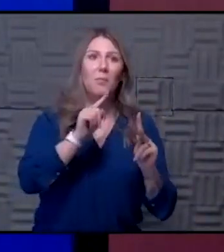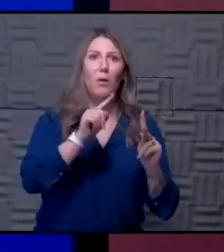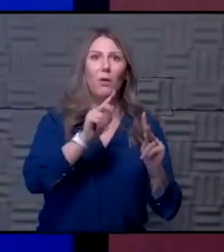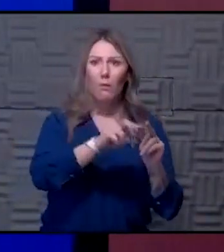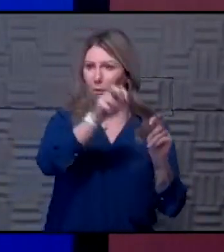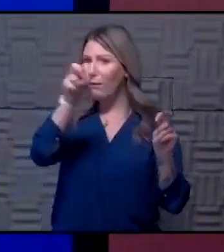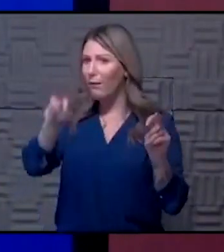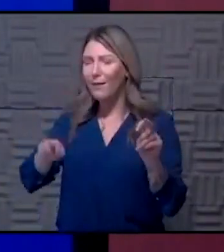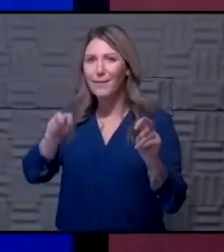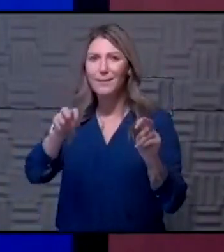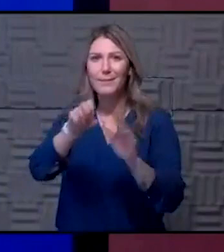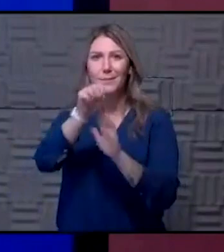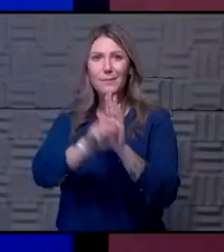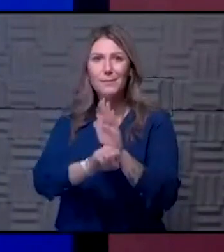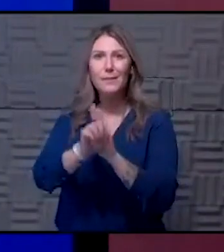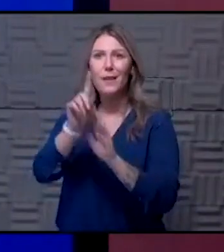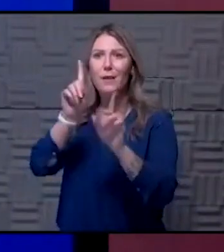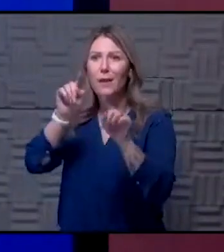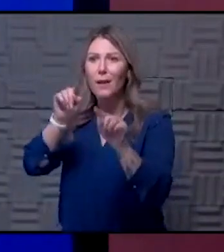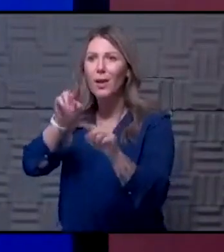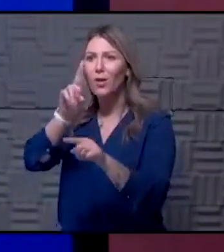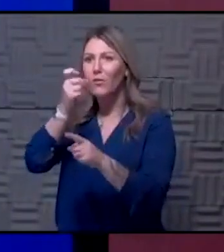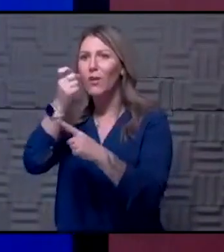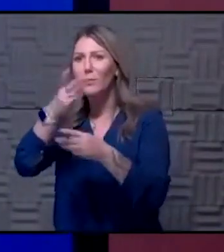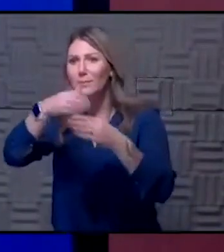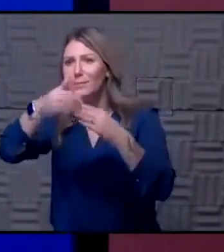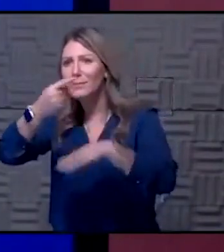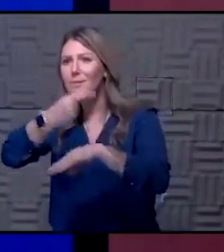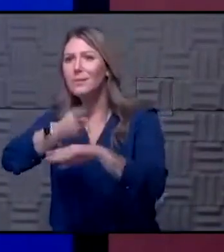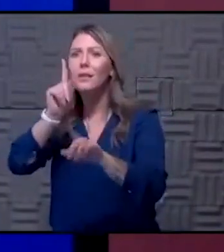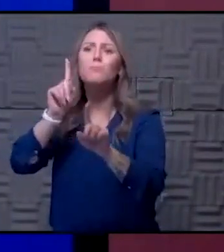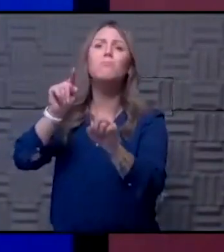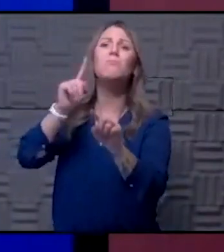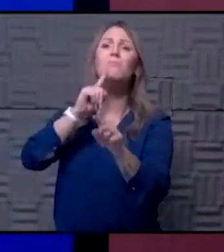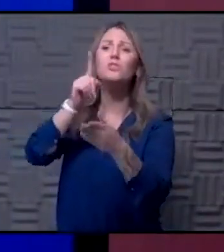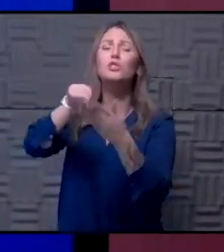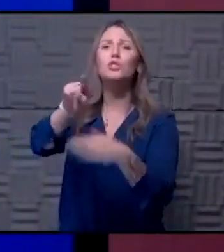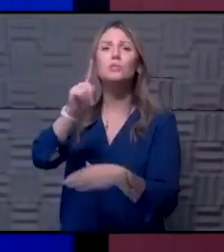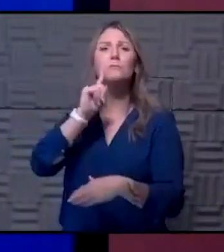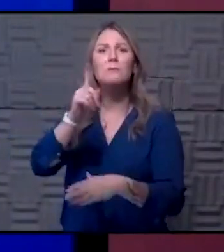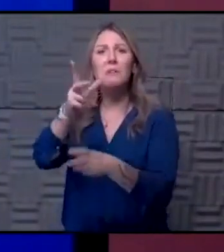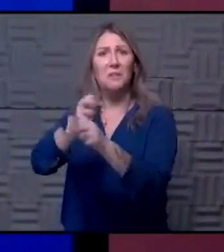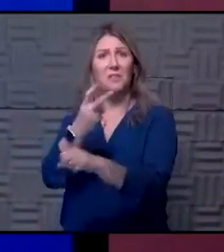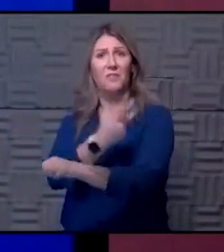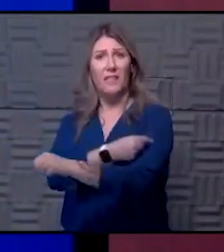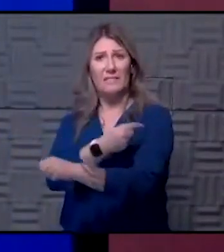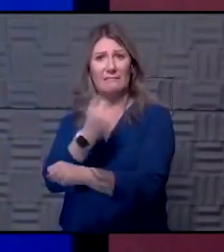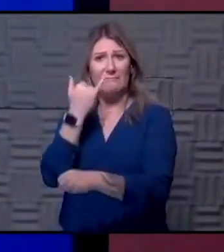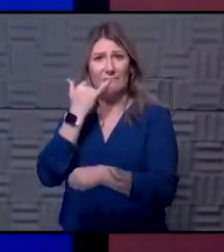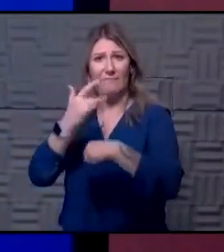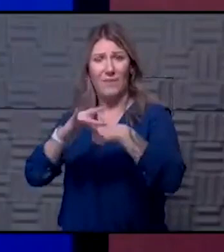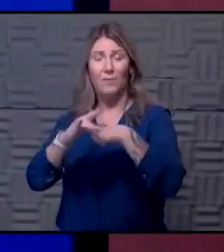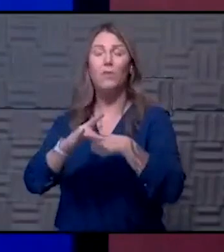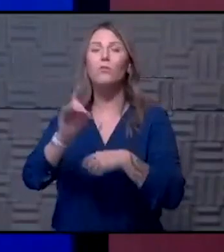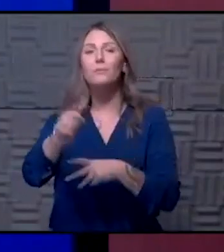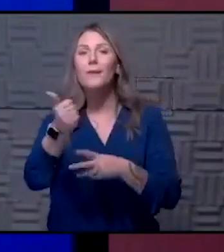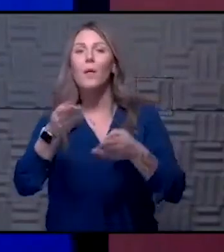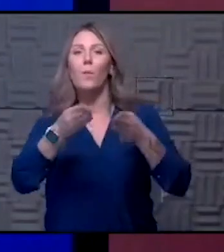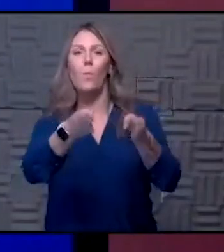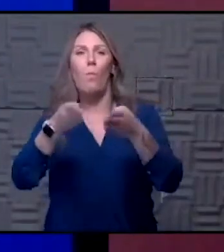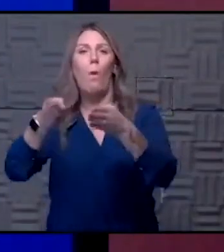lines and going to pharmacies and checking at the end of the day, they're able to go to a pharmacy and get a vaccination. So there is another route to do